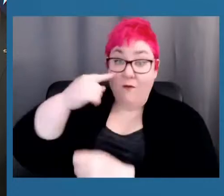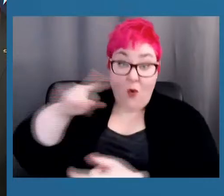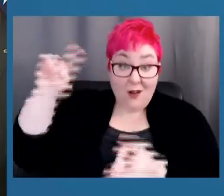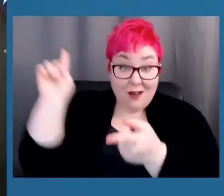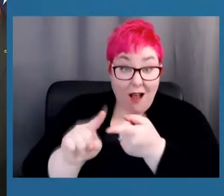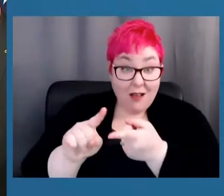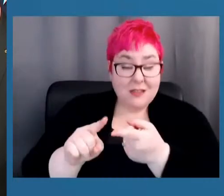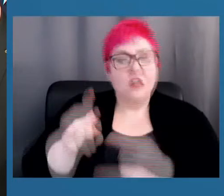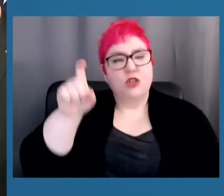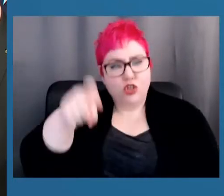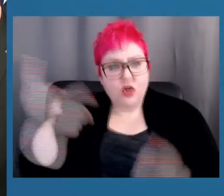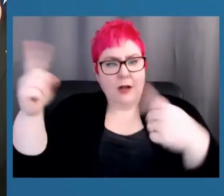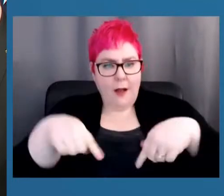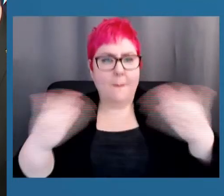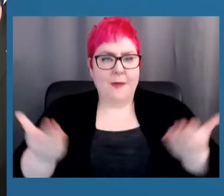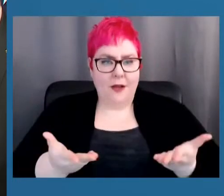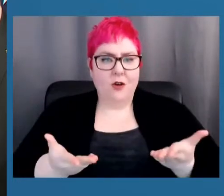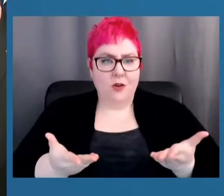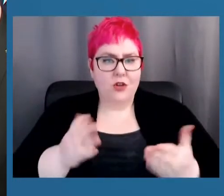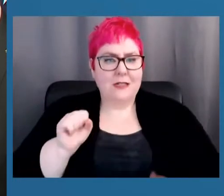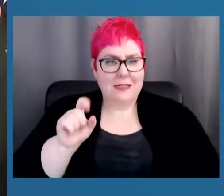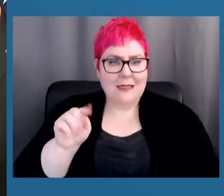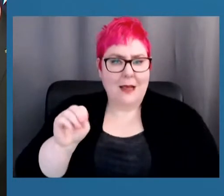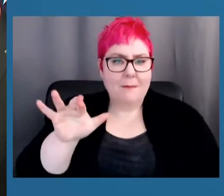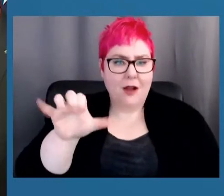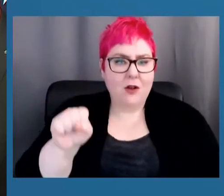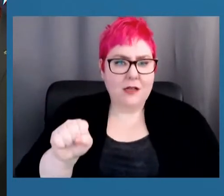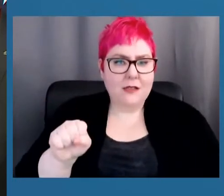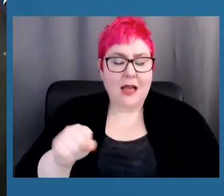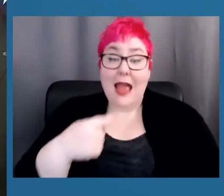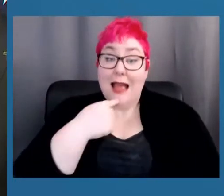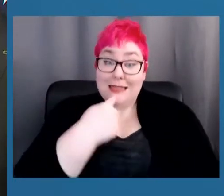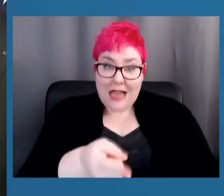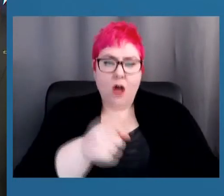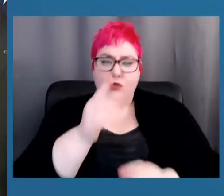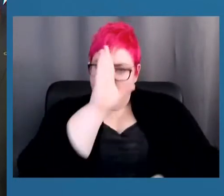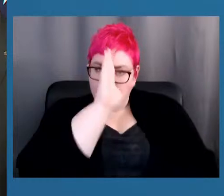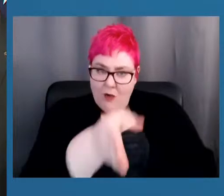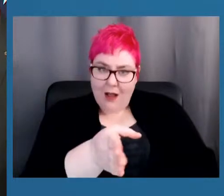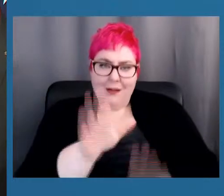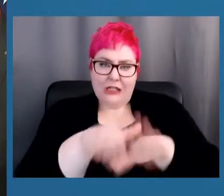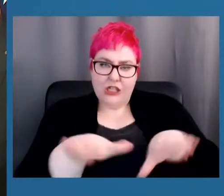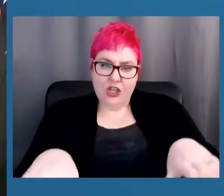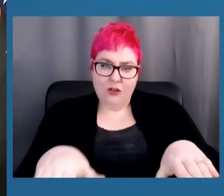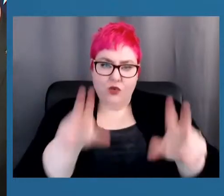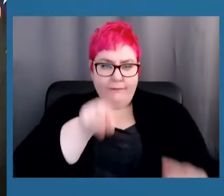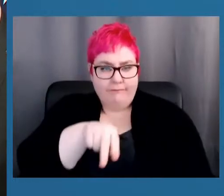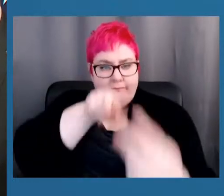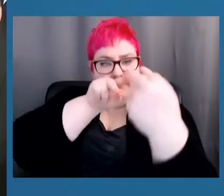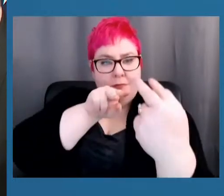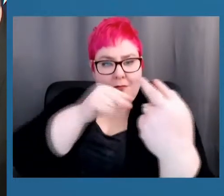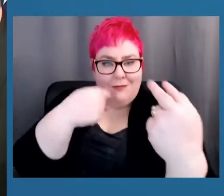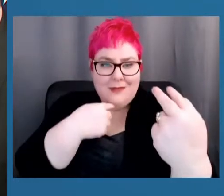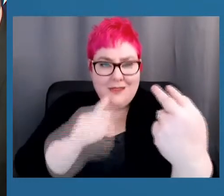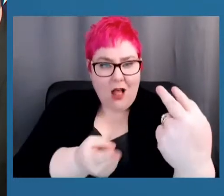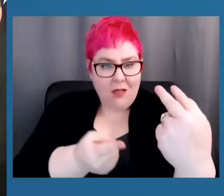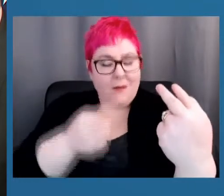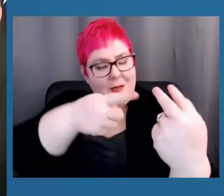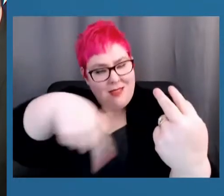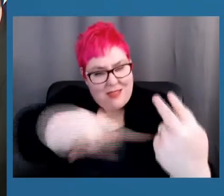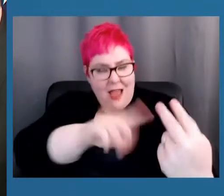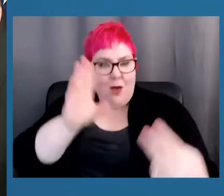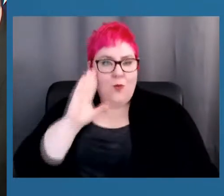to places like St. Mary's and say it directly to the children and to the families who would bear the brunt of